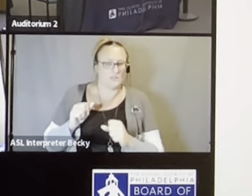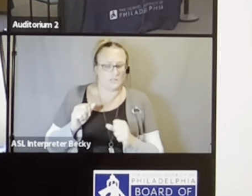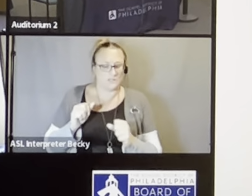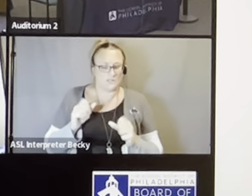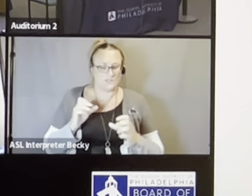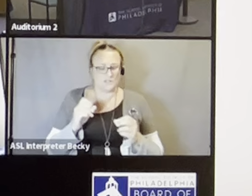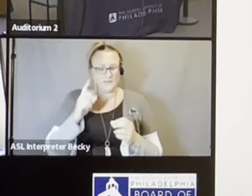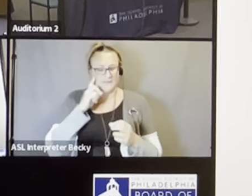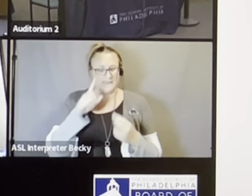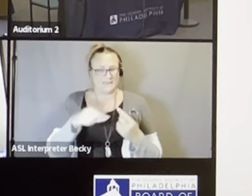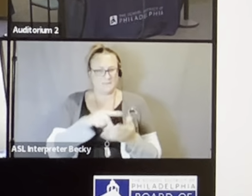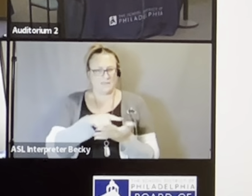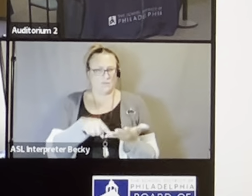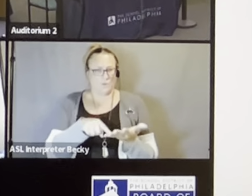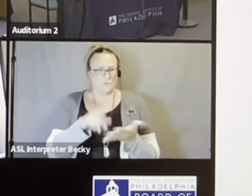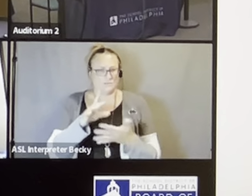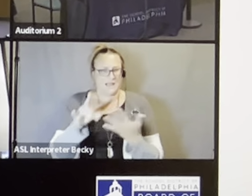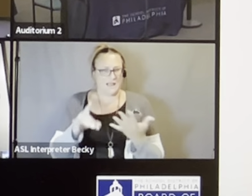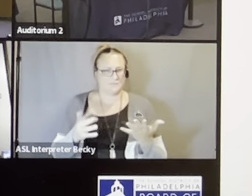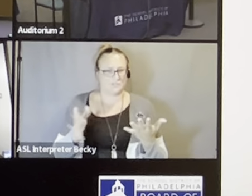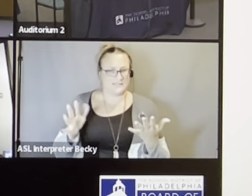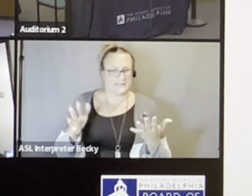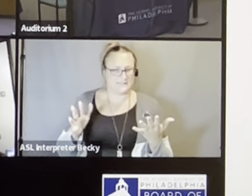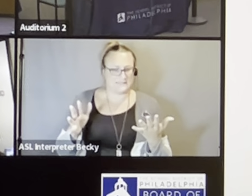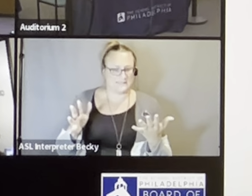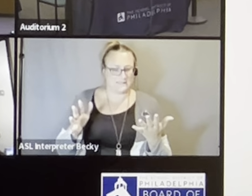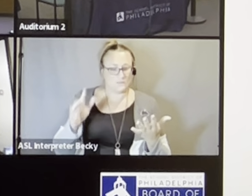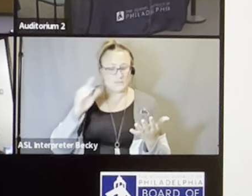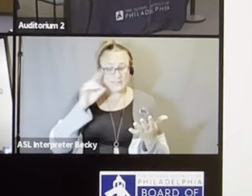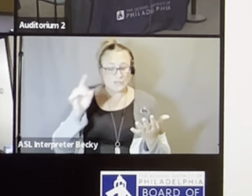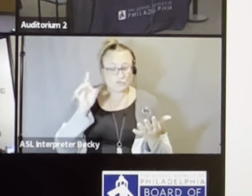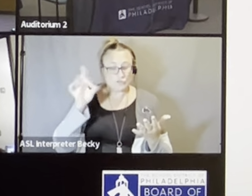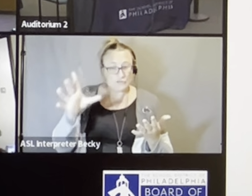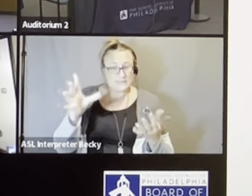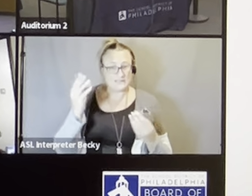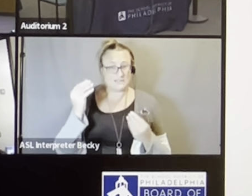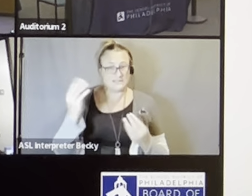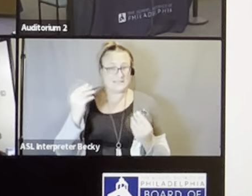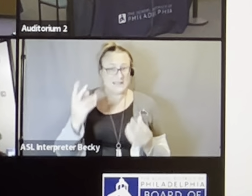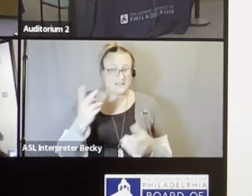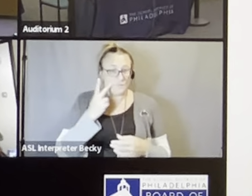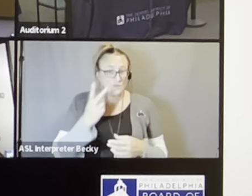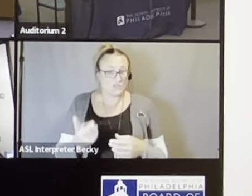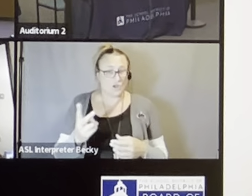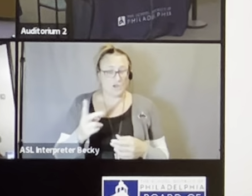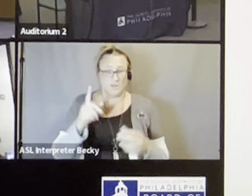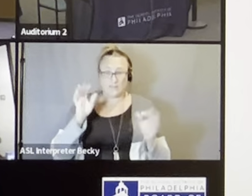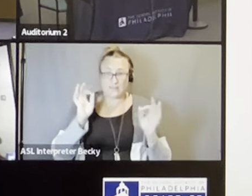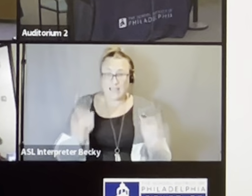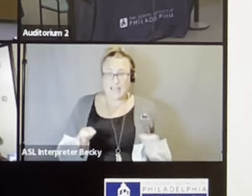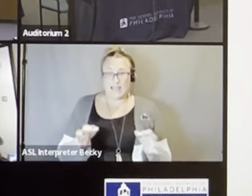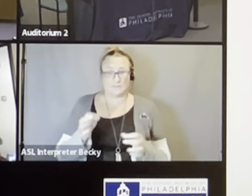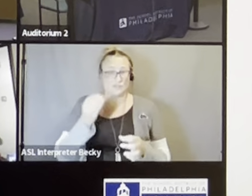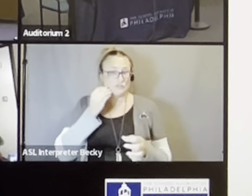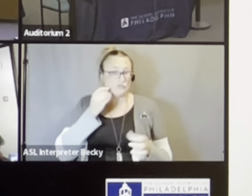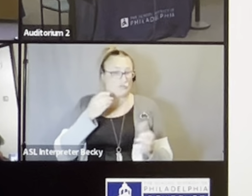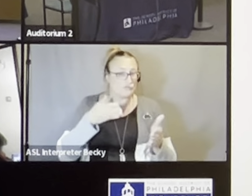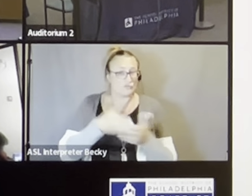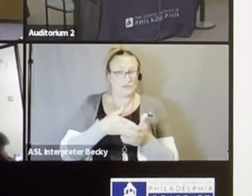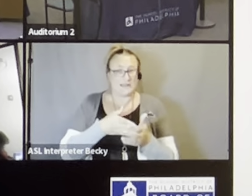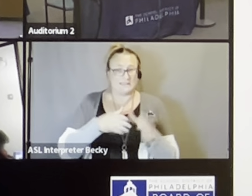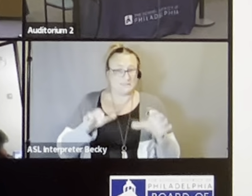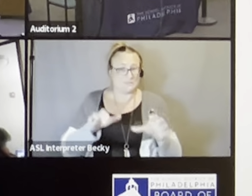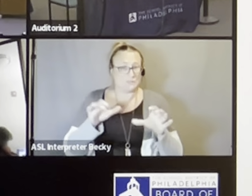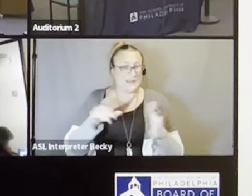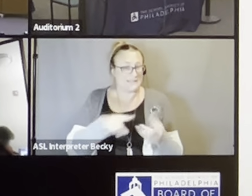on the table, and with the egregious data that we saw and the absolute blatant racist practice that is clearly happening, I do want